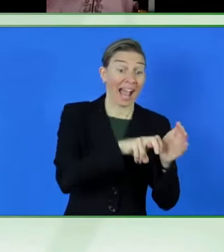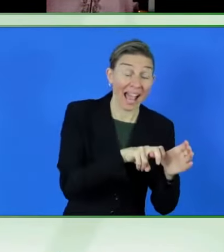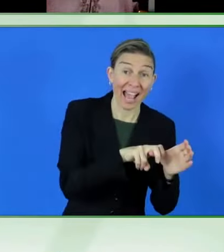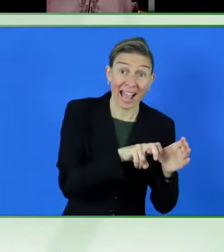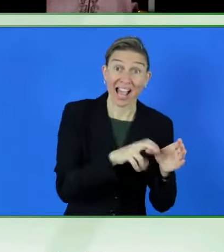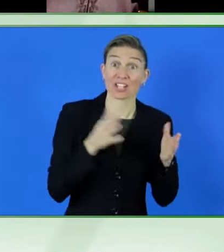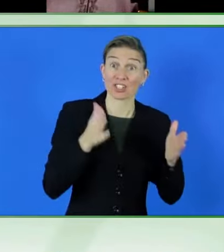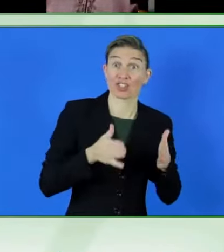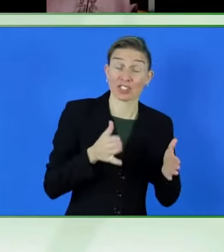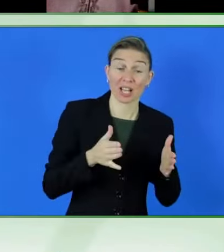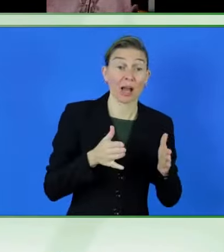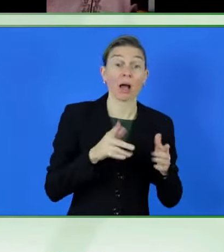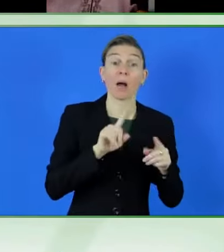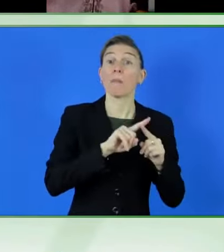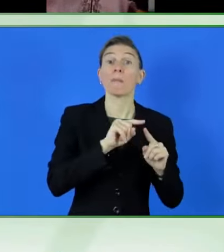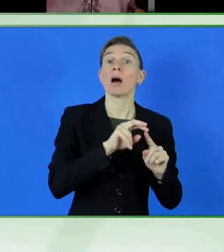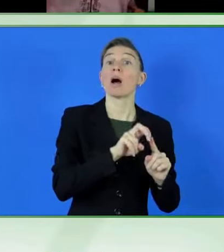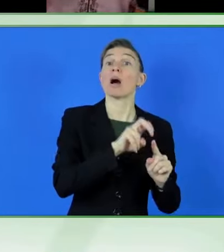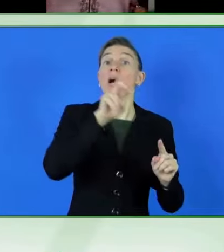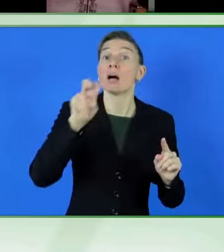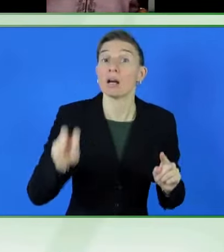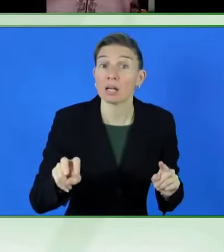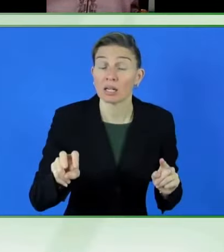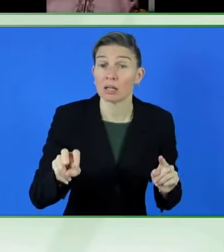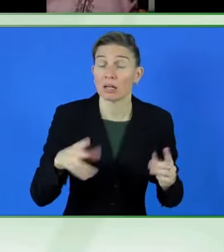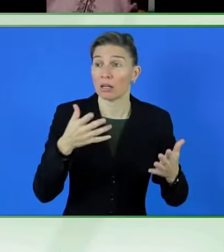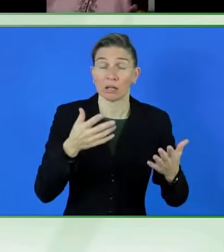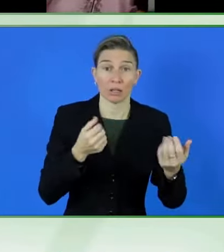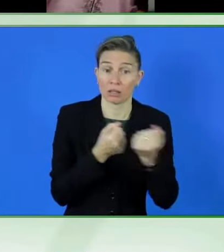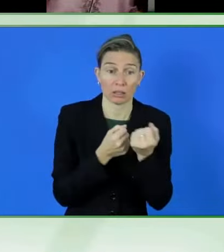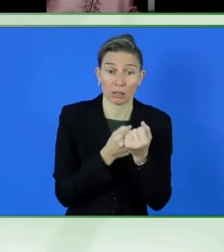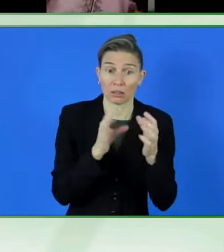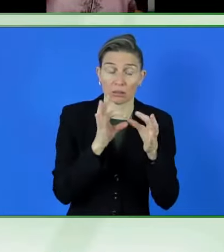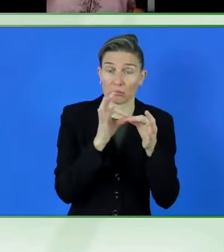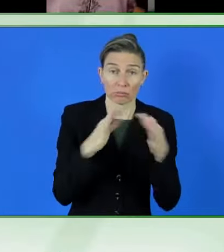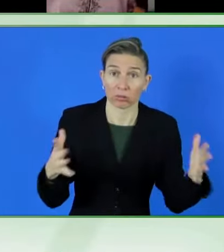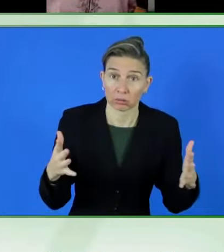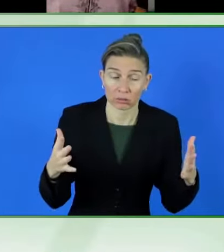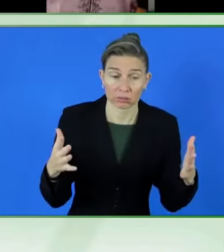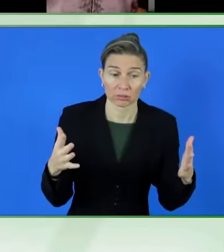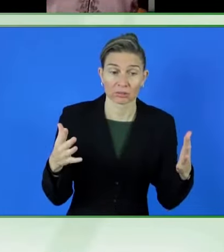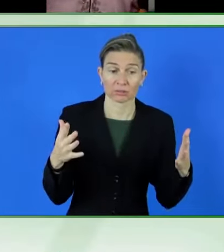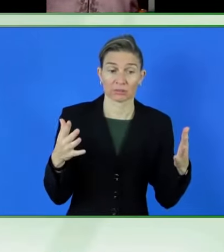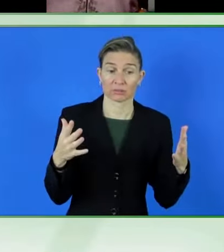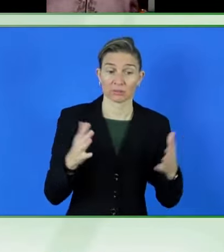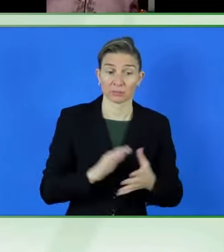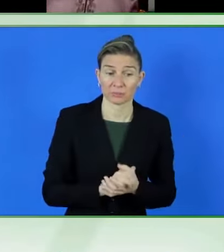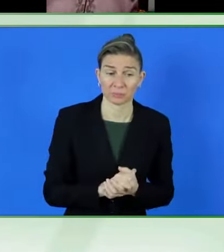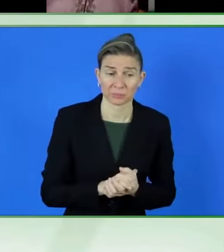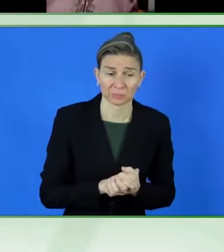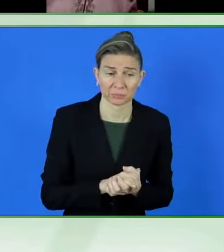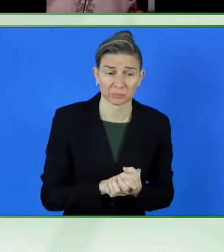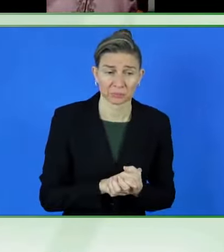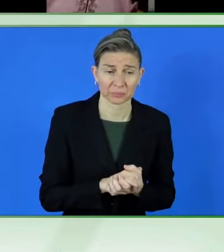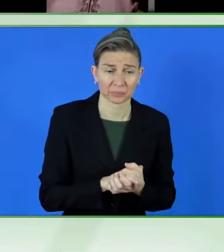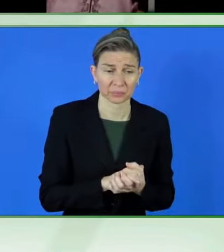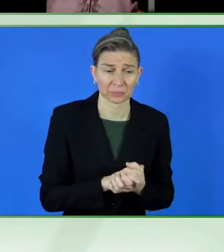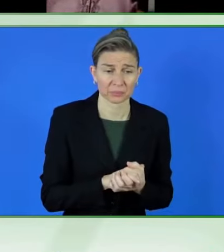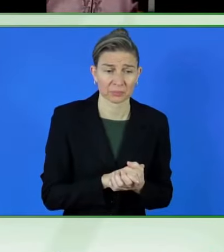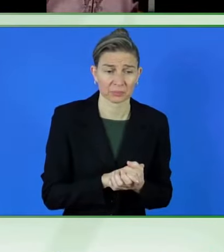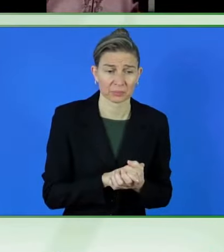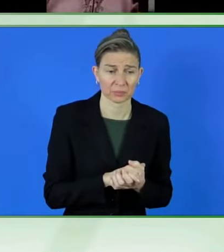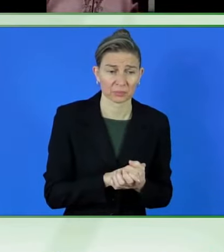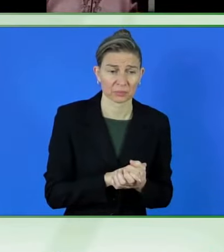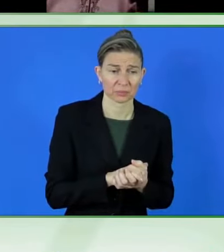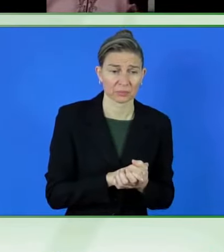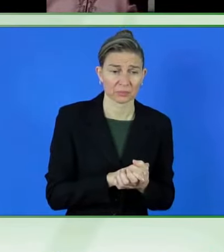compartments for people with disability are available, but there is no way that a person on a